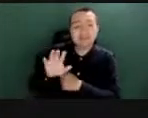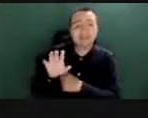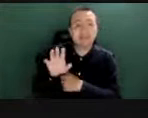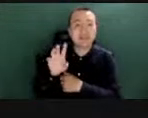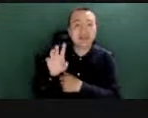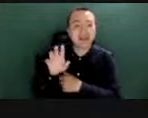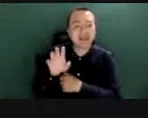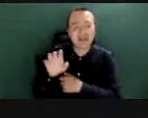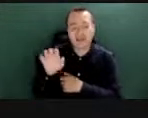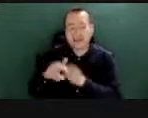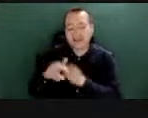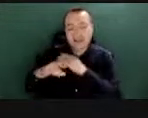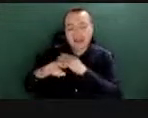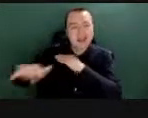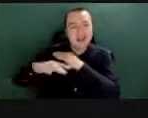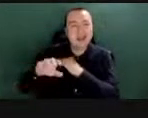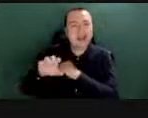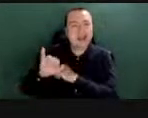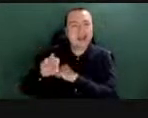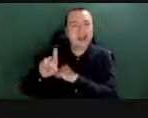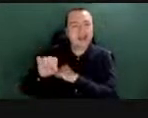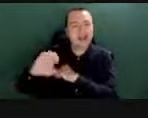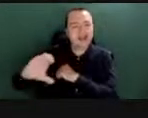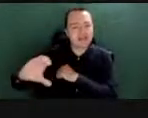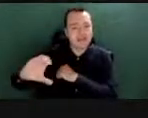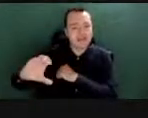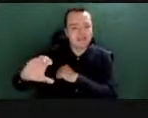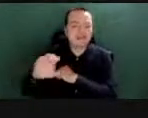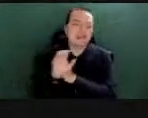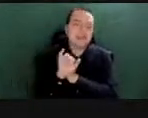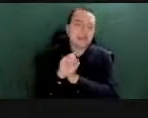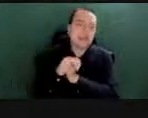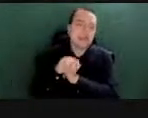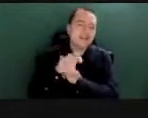strong relationship that we have with PAHO. We registered as a